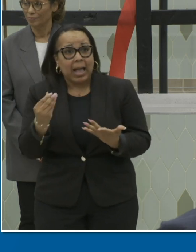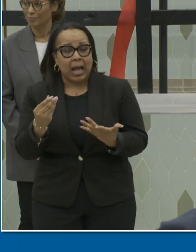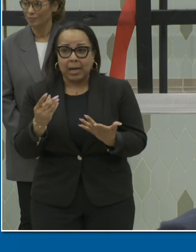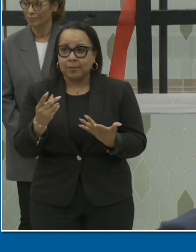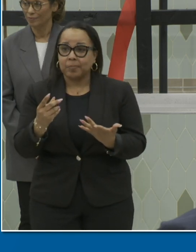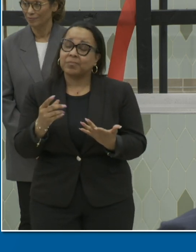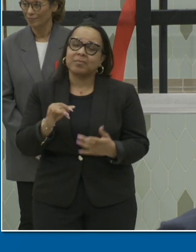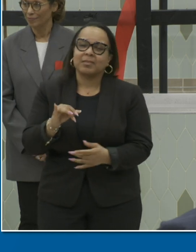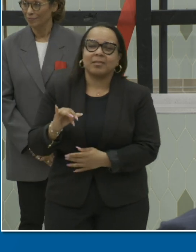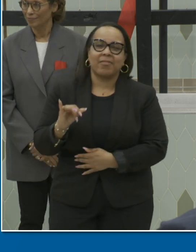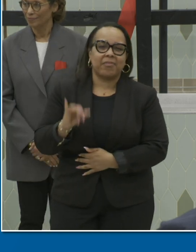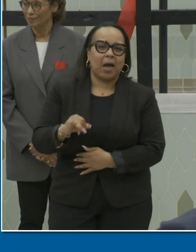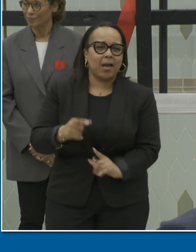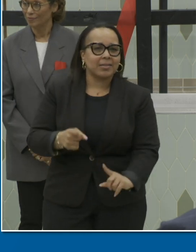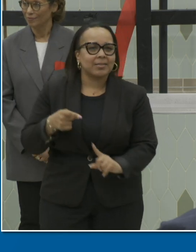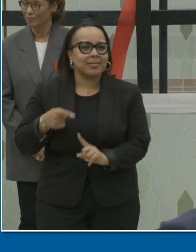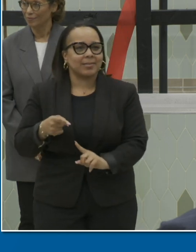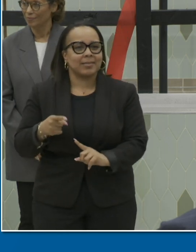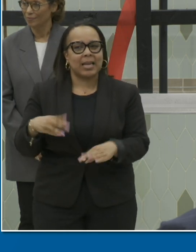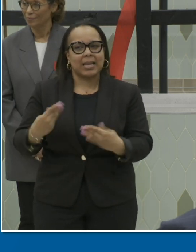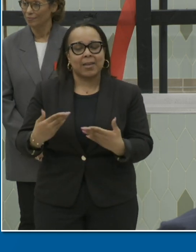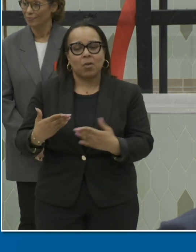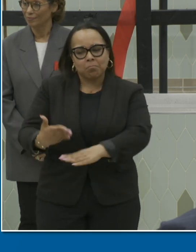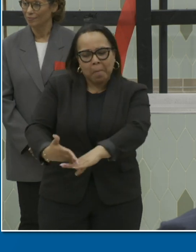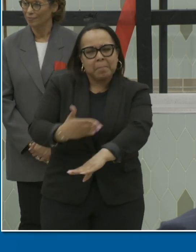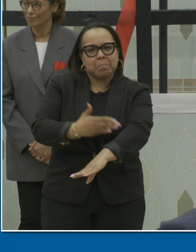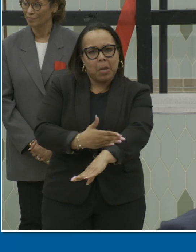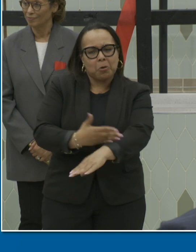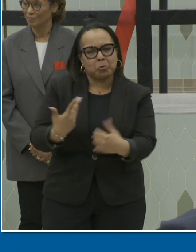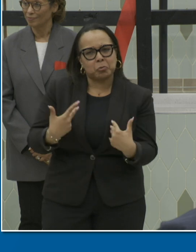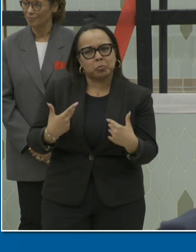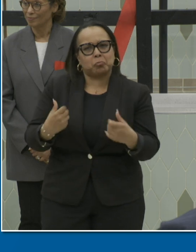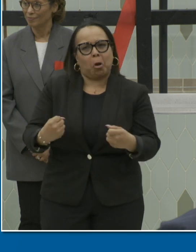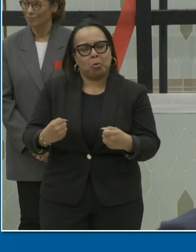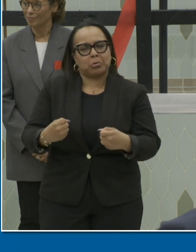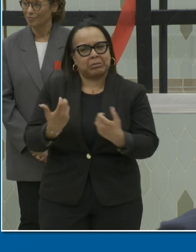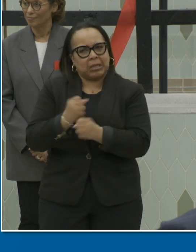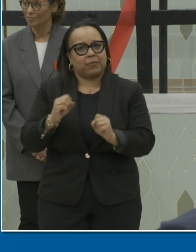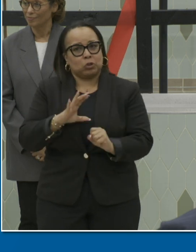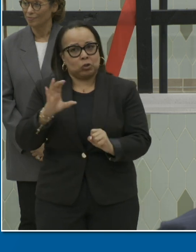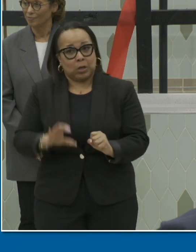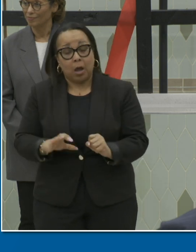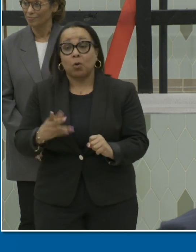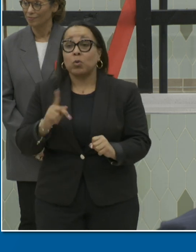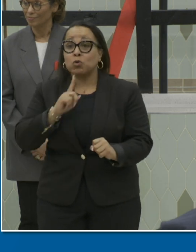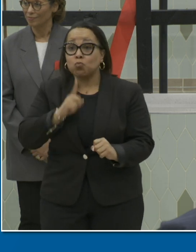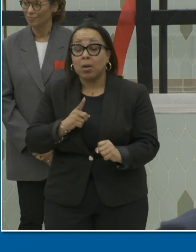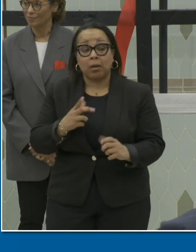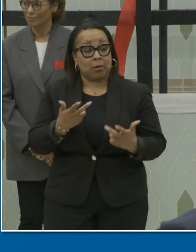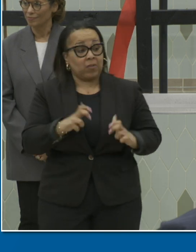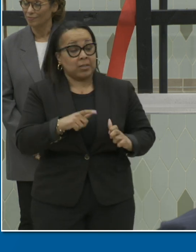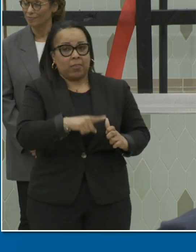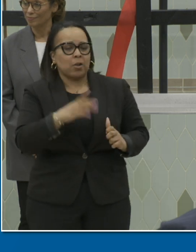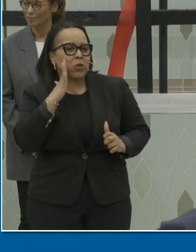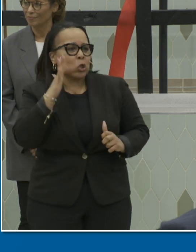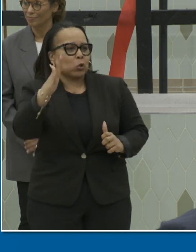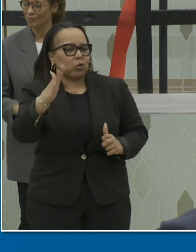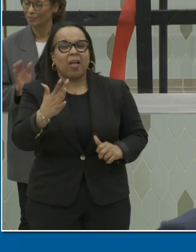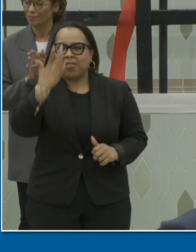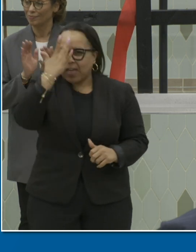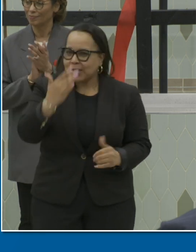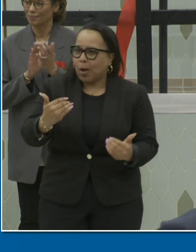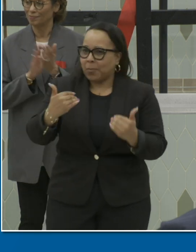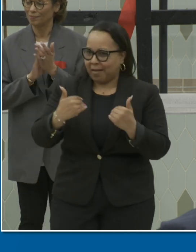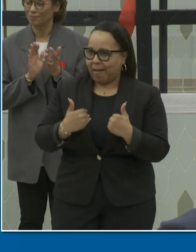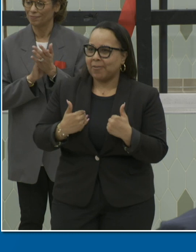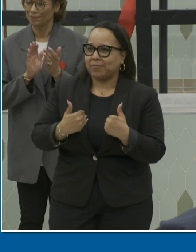know, that's ultimately what provides a better, stronger, safer Chicago. Is when you actually invest in people's future. And that's why